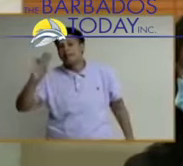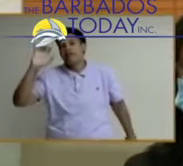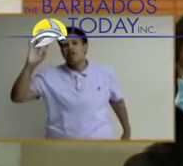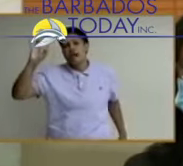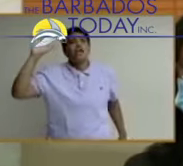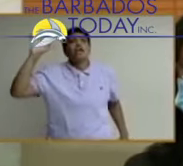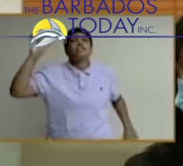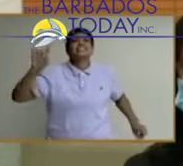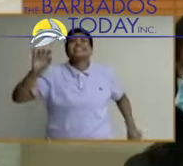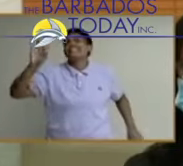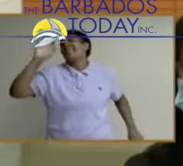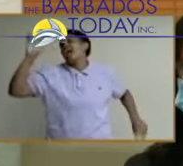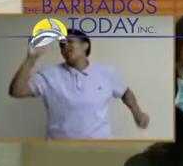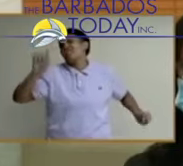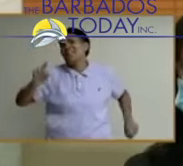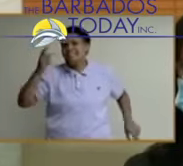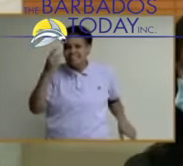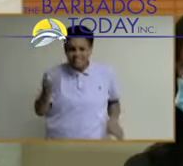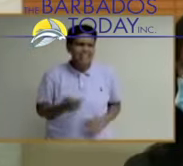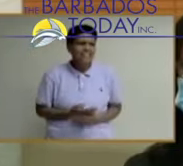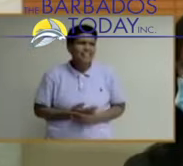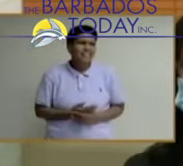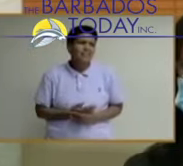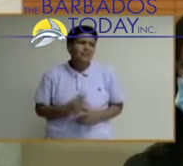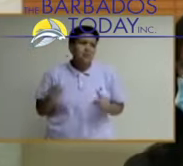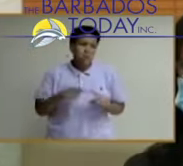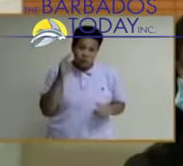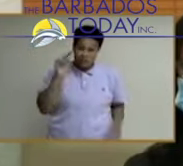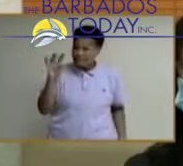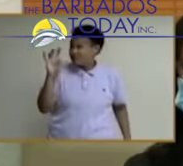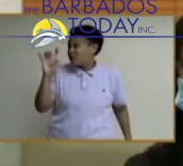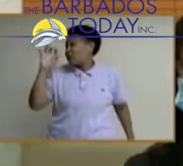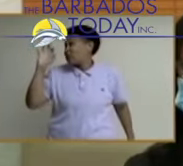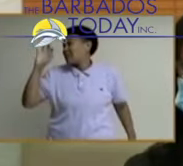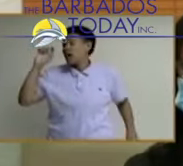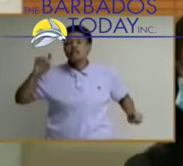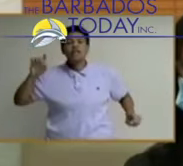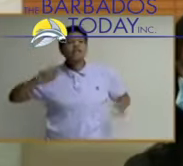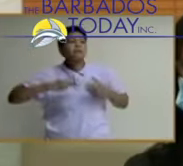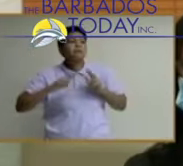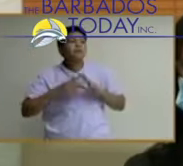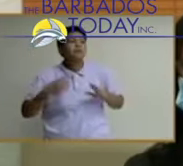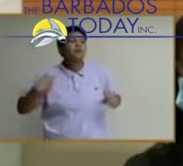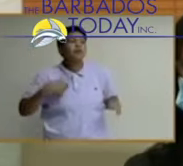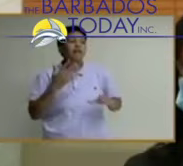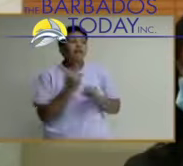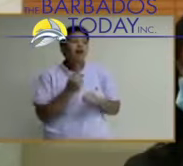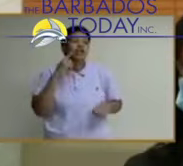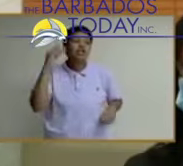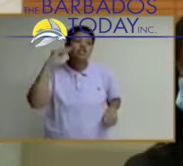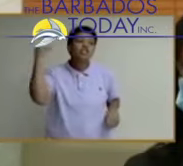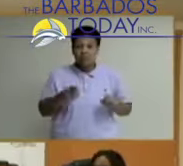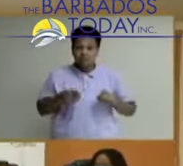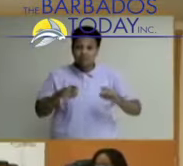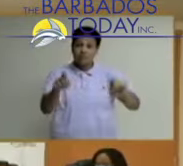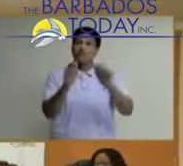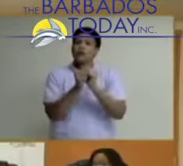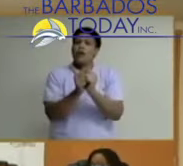700, 800, 900 tests. Whenever we see those spikes, that means that we have gotten a supply of test